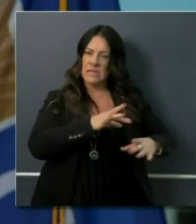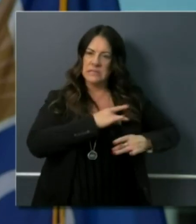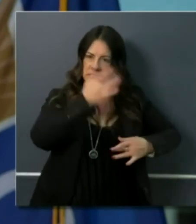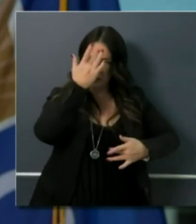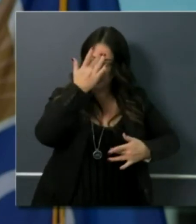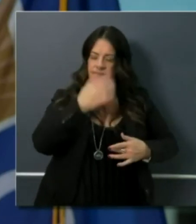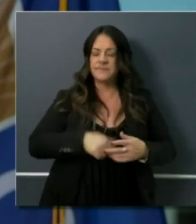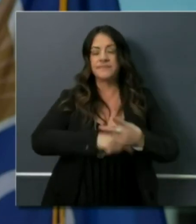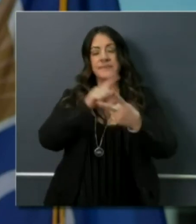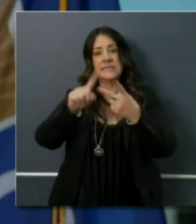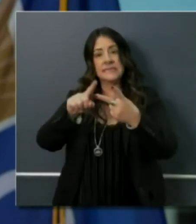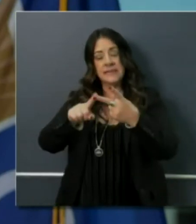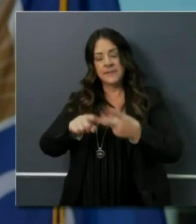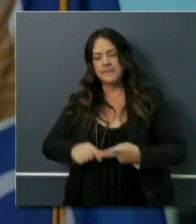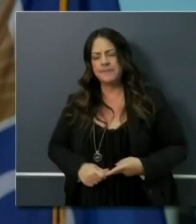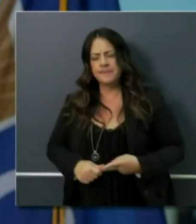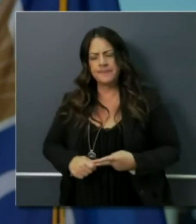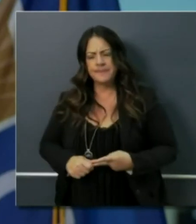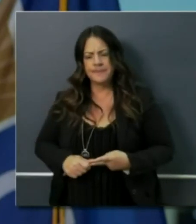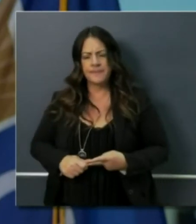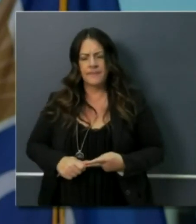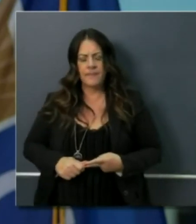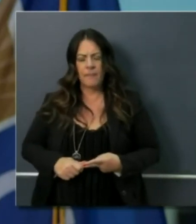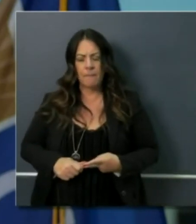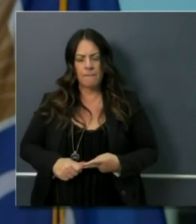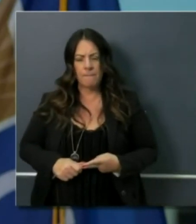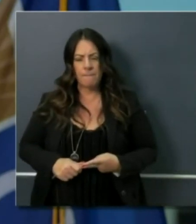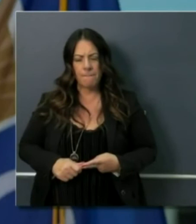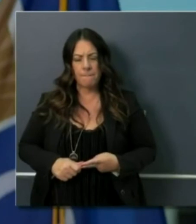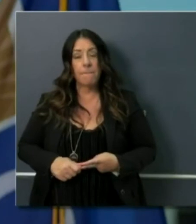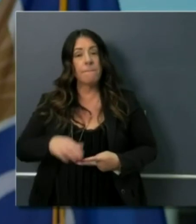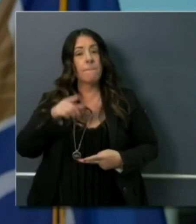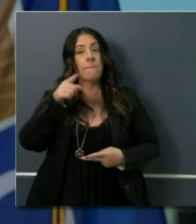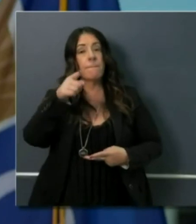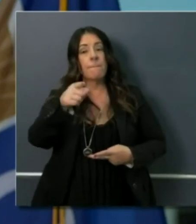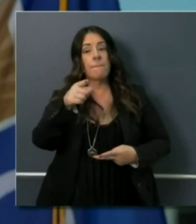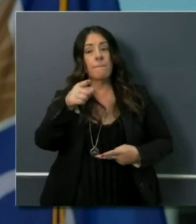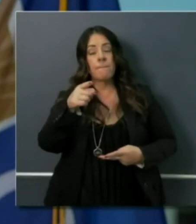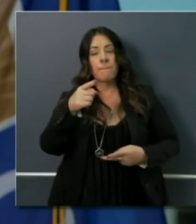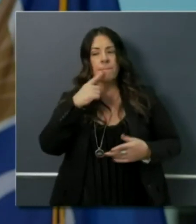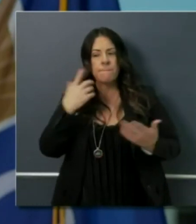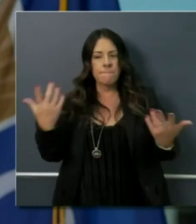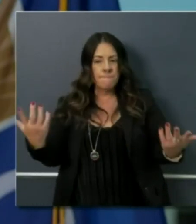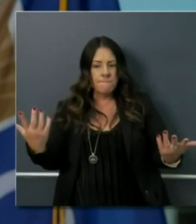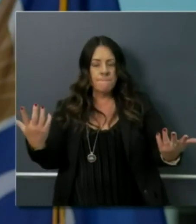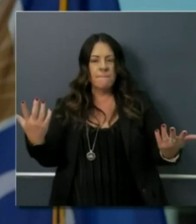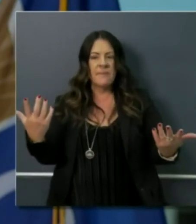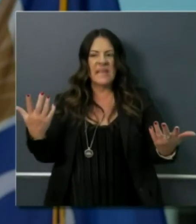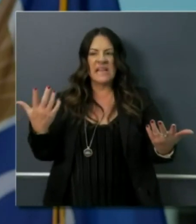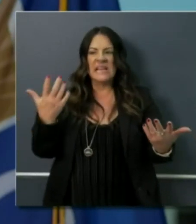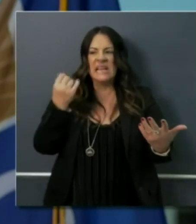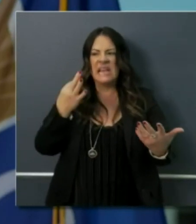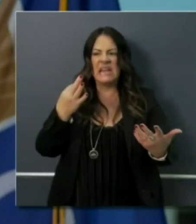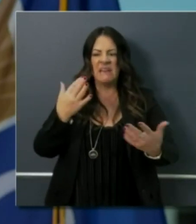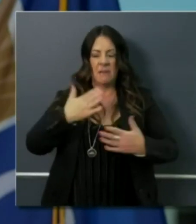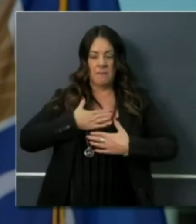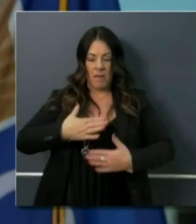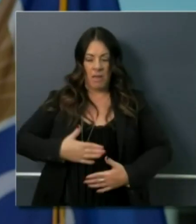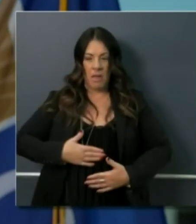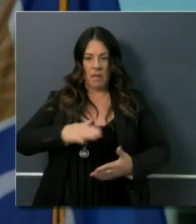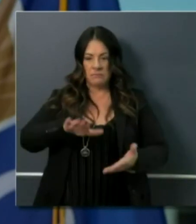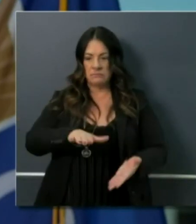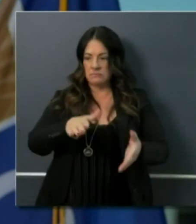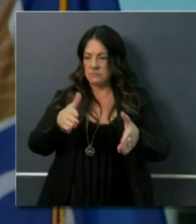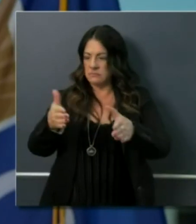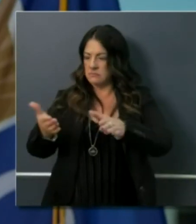if there's any information you have regarding once you have bodies, cadavers, do they carry the virus, and is that changing how bodies